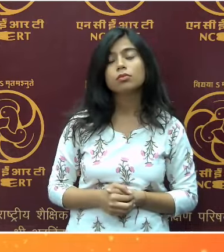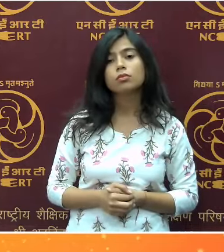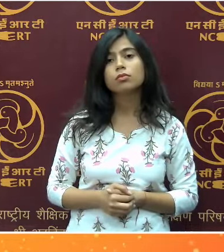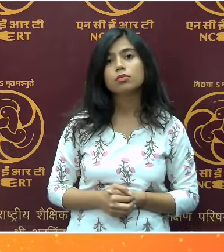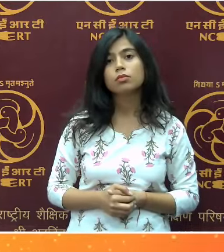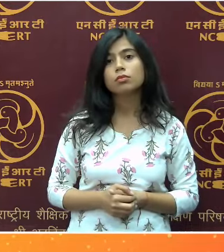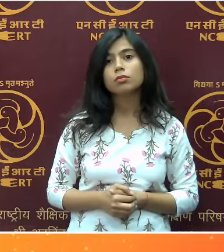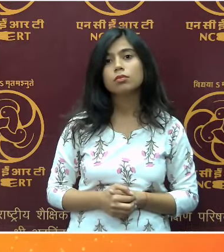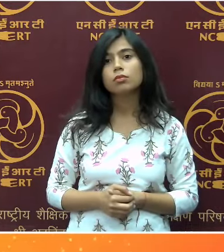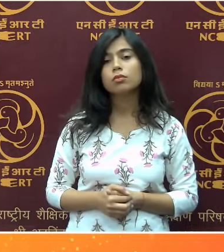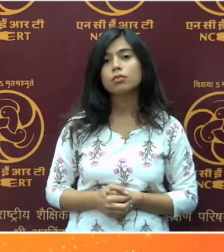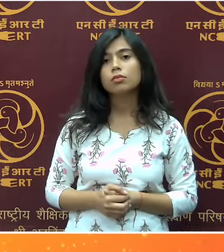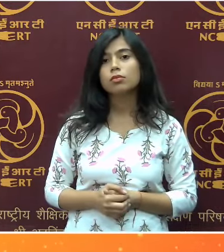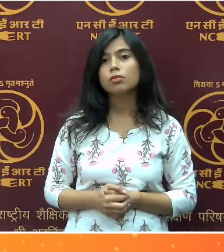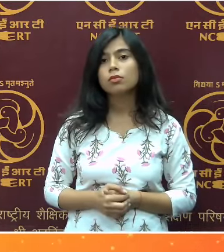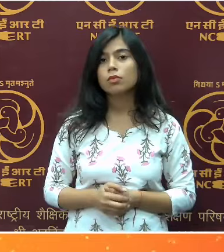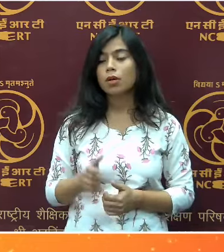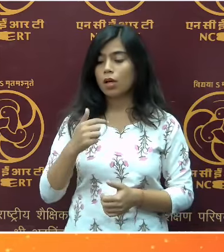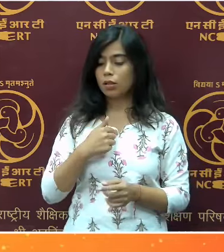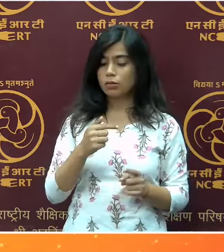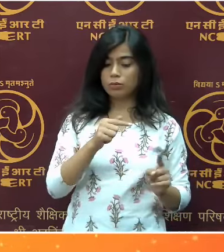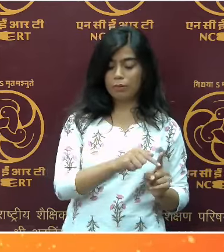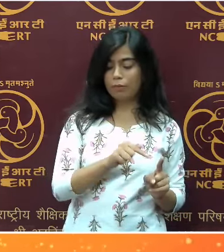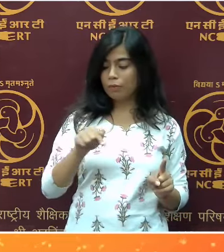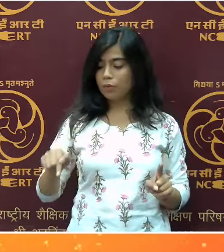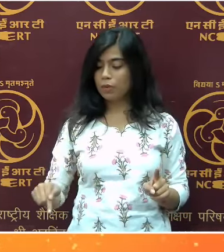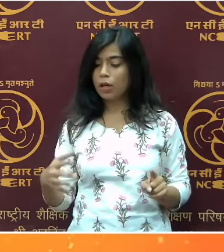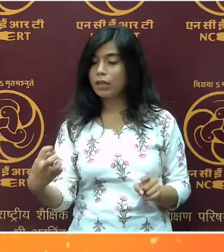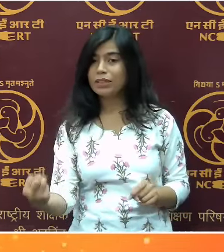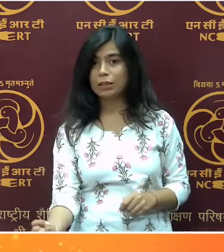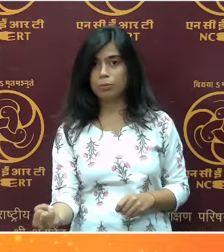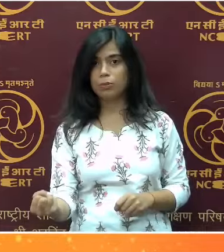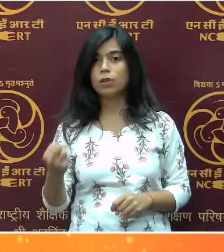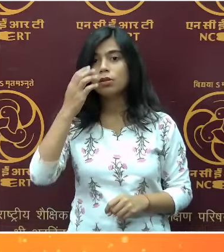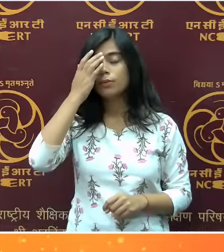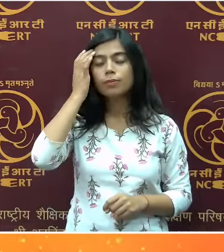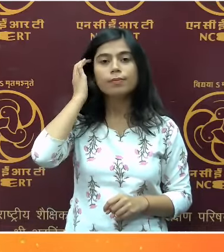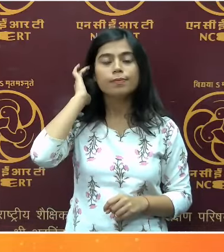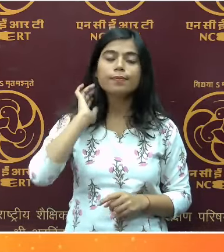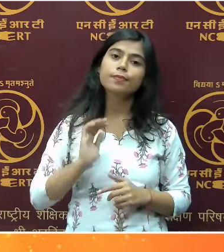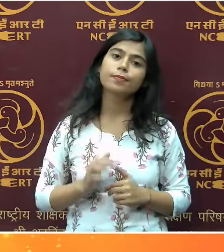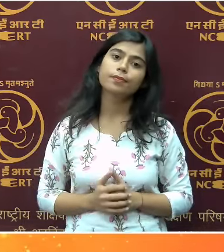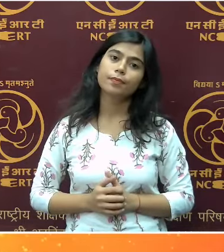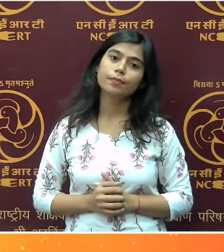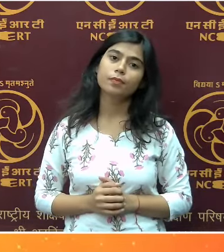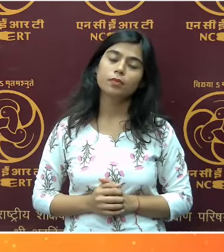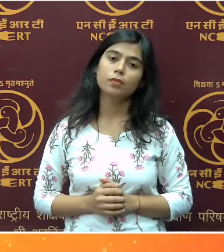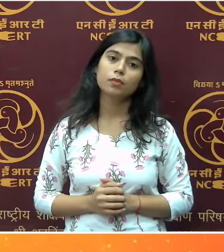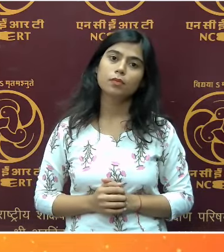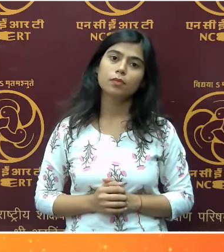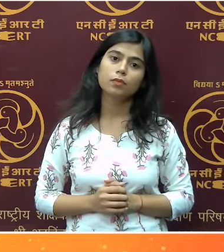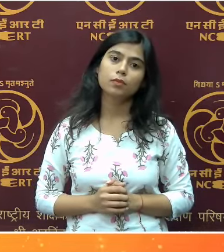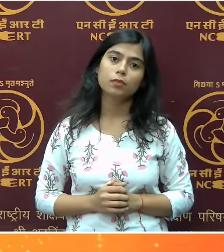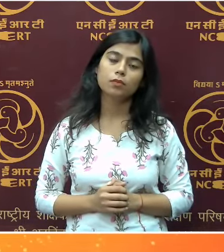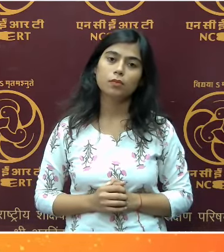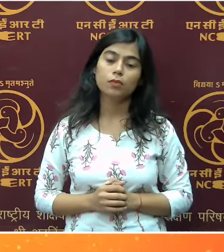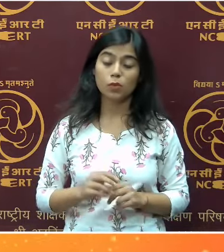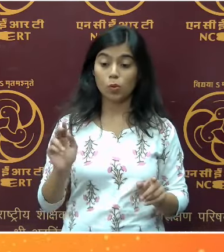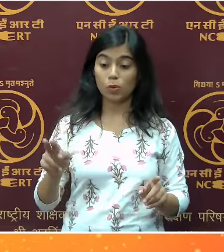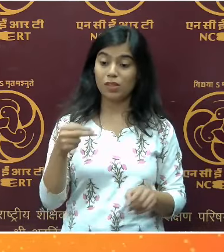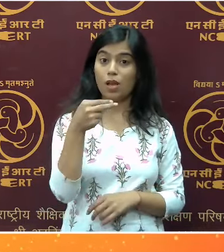can keep that in that particular point, otherwise it will attract. So that work done is stored as potential